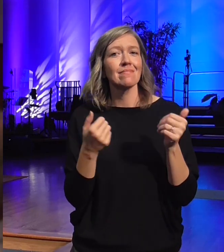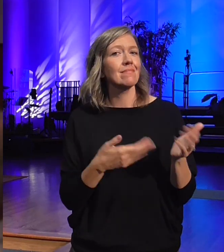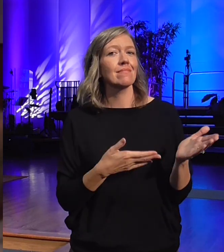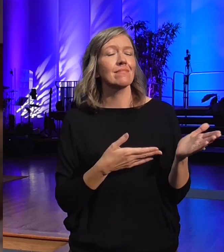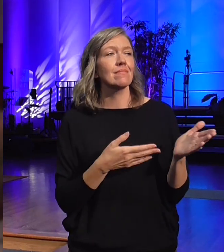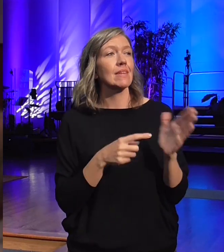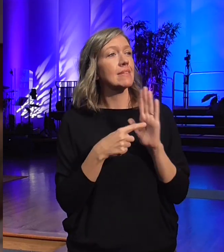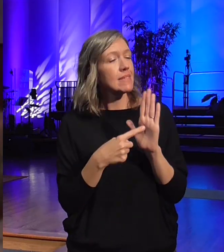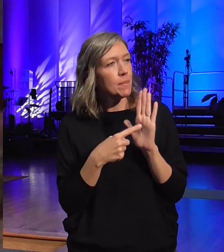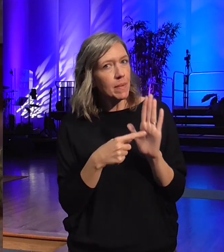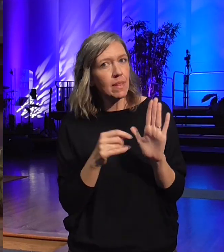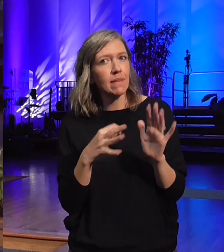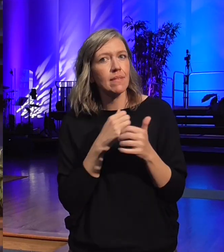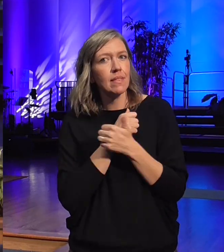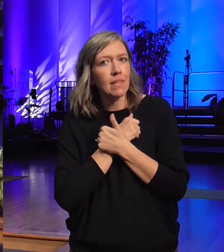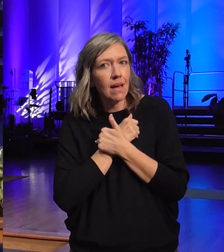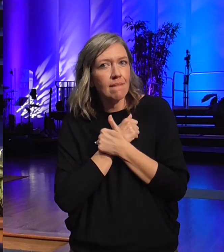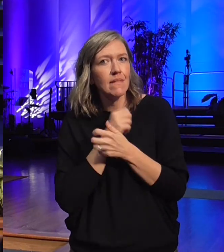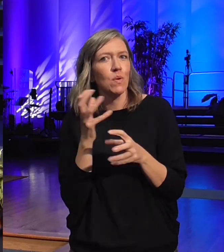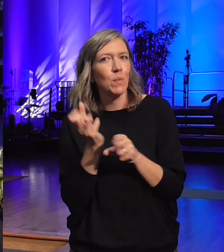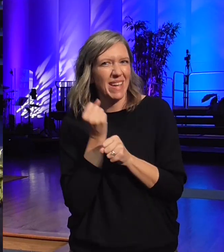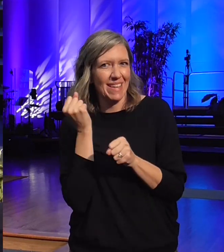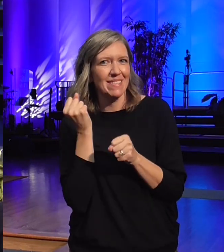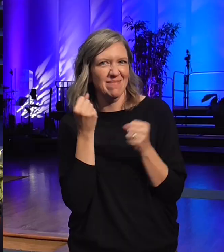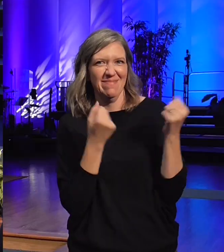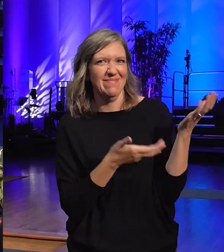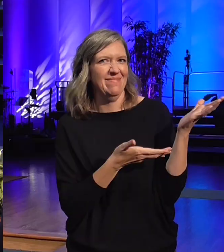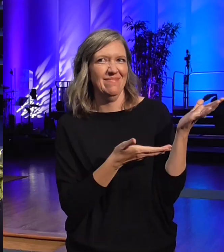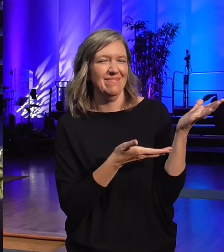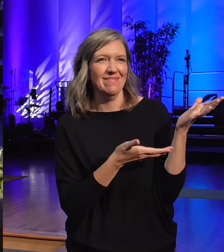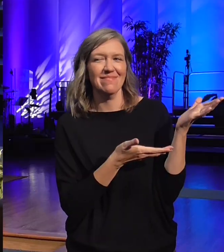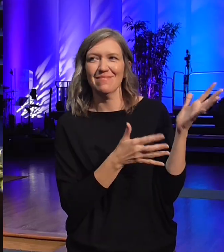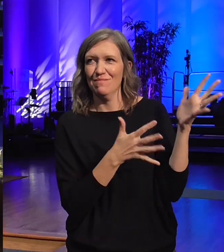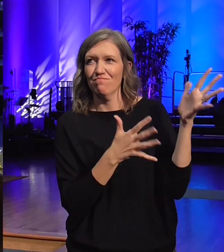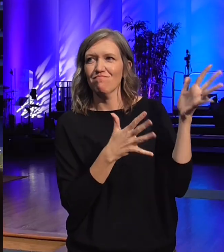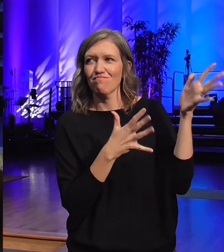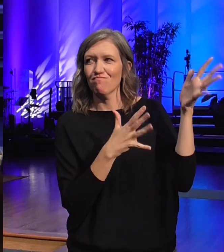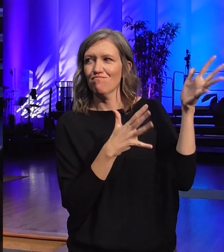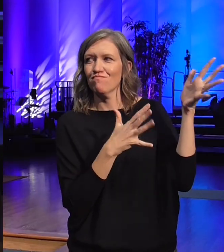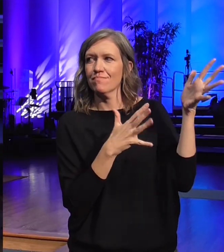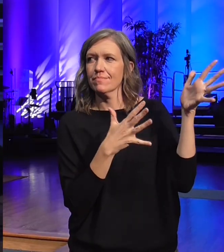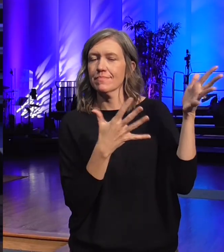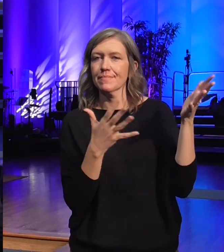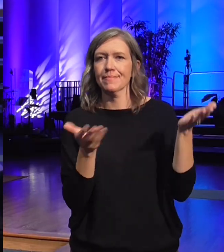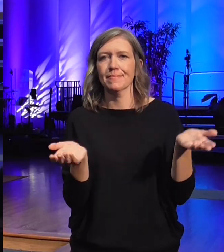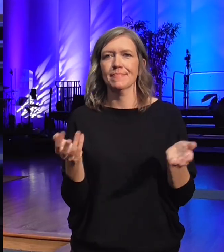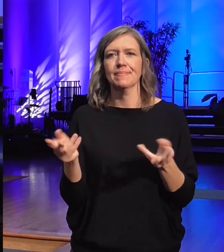you're an example of love winning. And yeah.